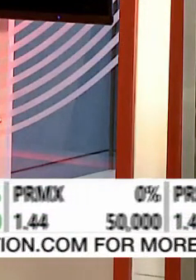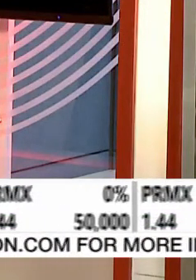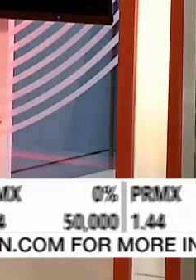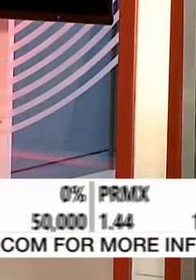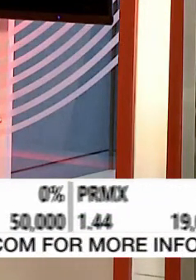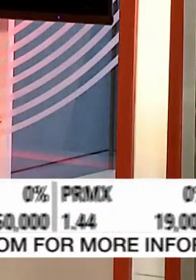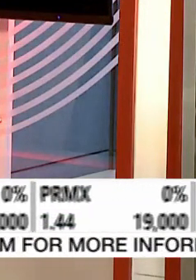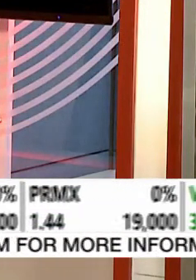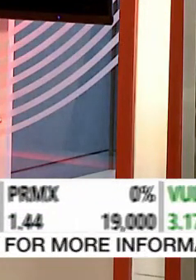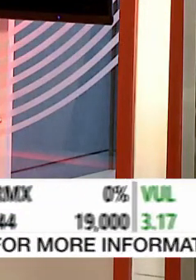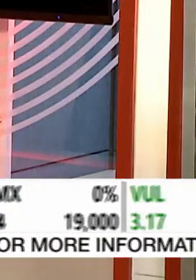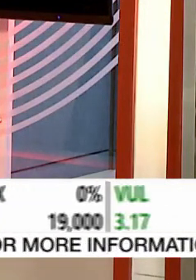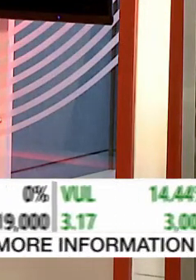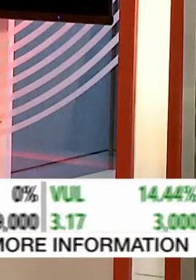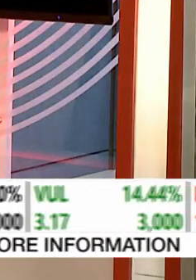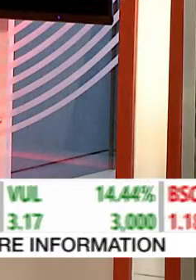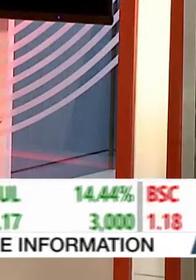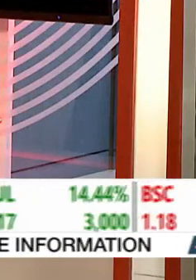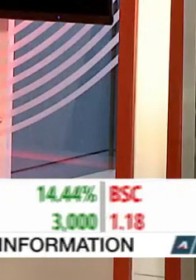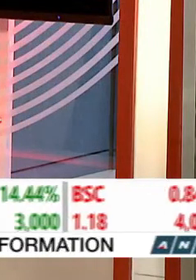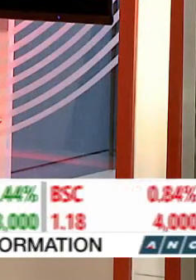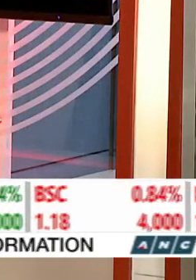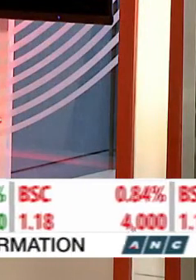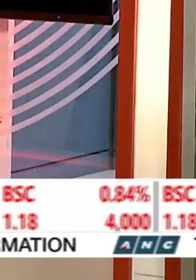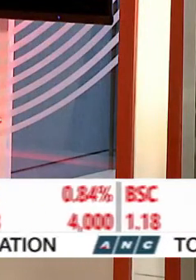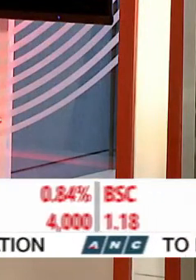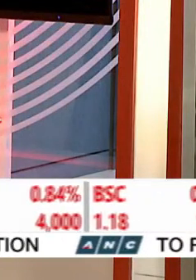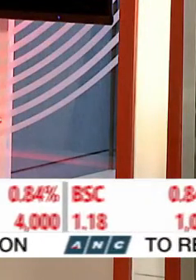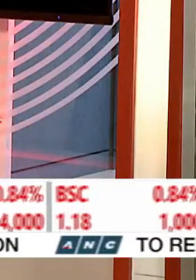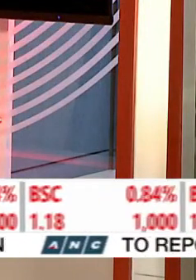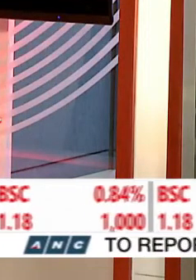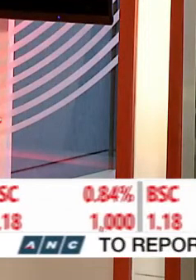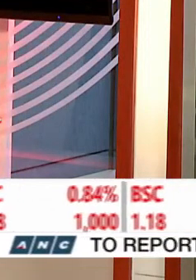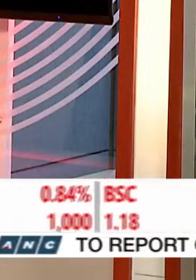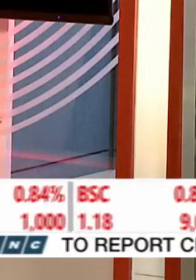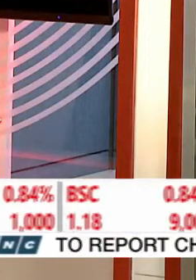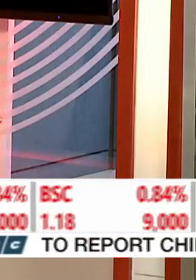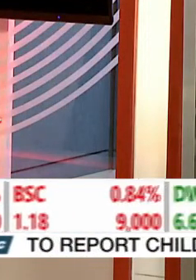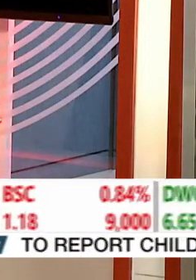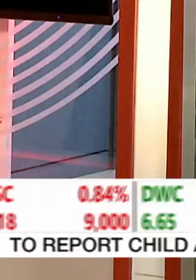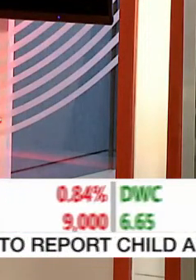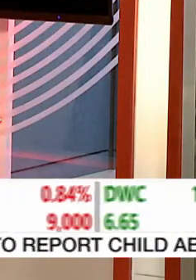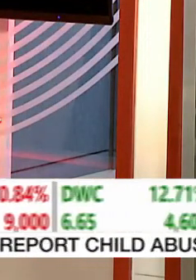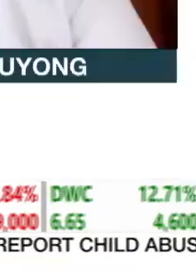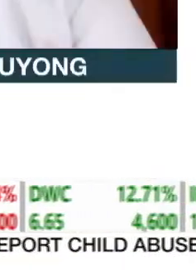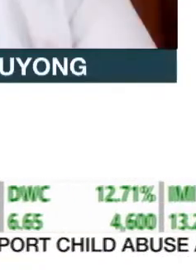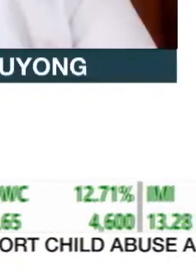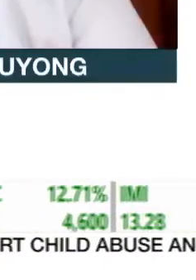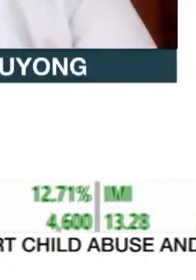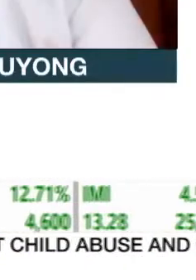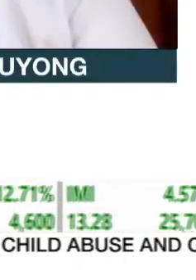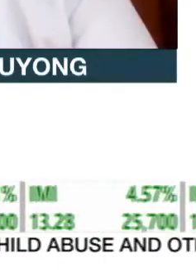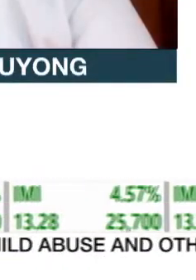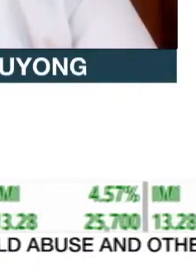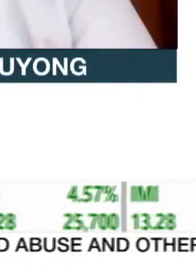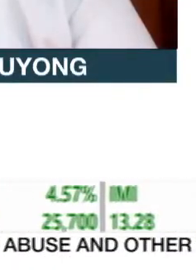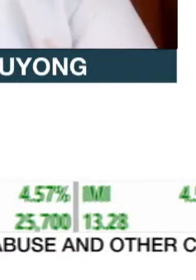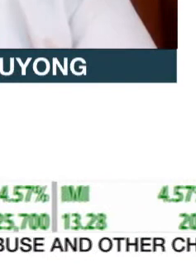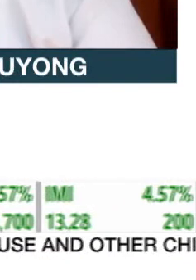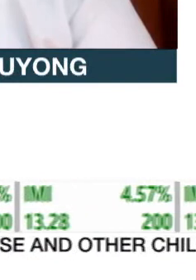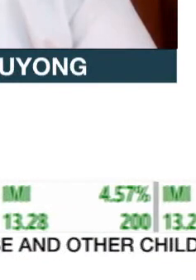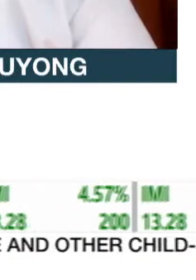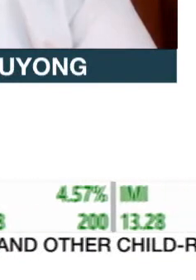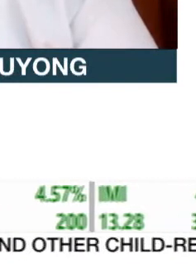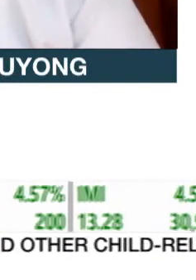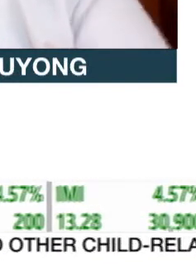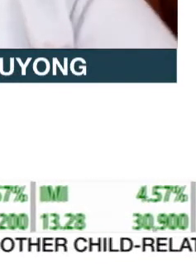situation to begin with and that there must be an intervention. Joining us now, Undersecretary Juan Antonio Perez III. He's Executive Director